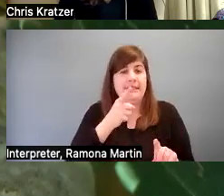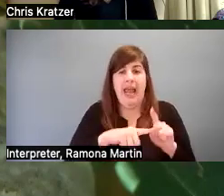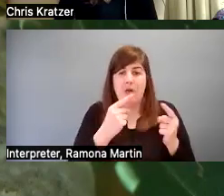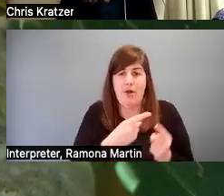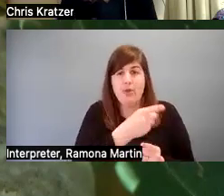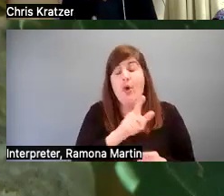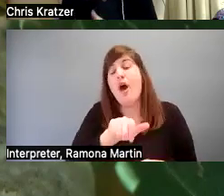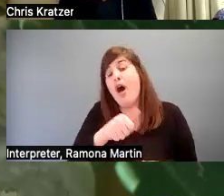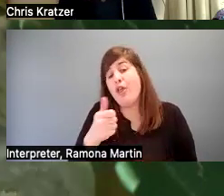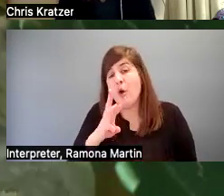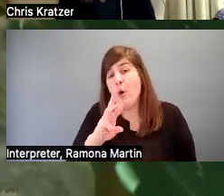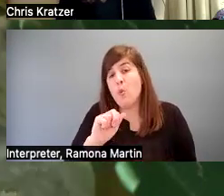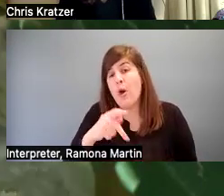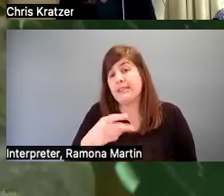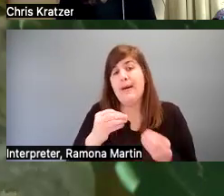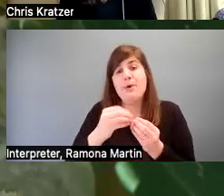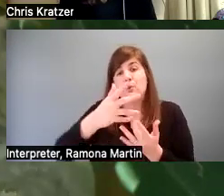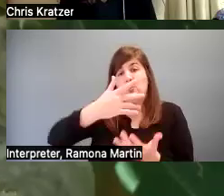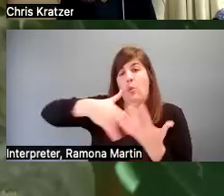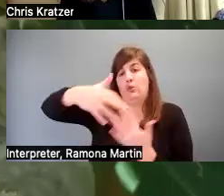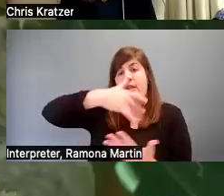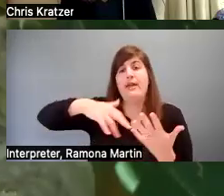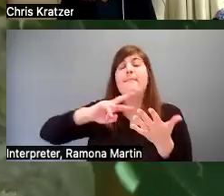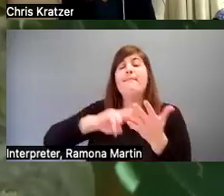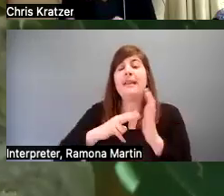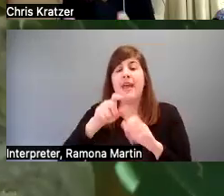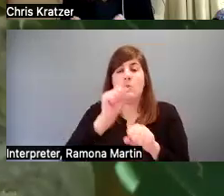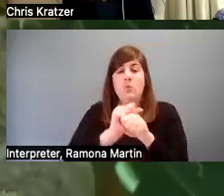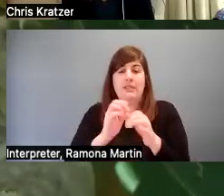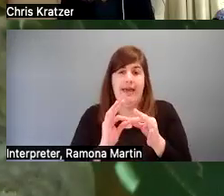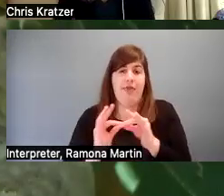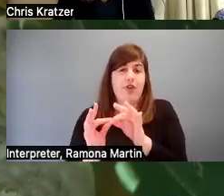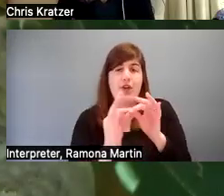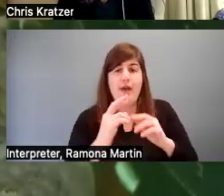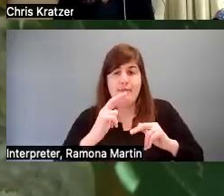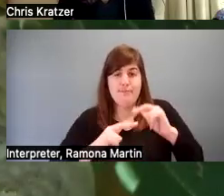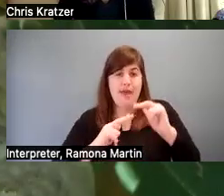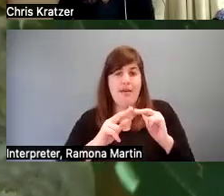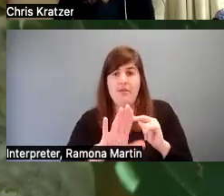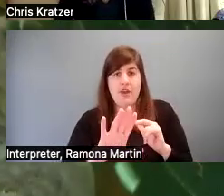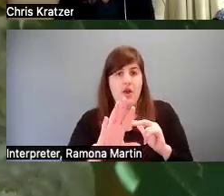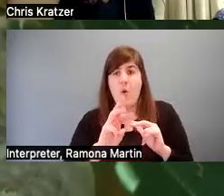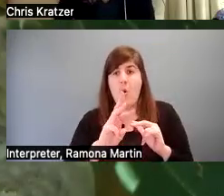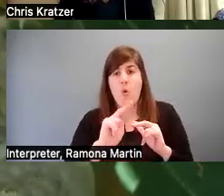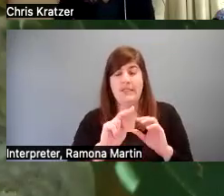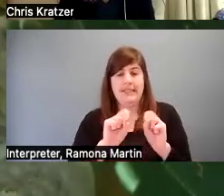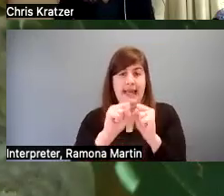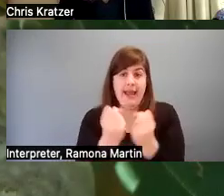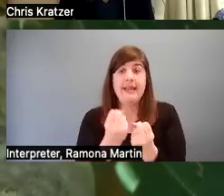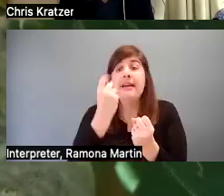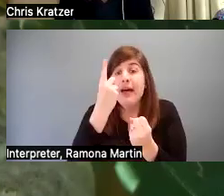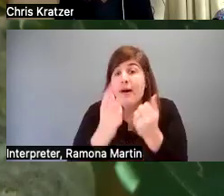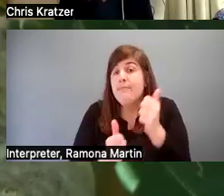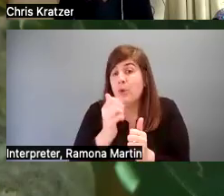Other wasps are social, which means they cooperate together to build their own little societies. Most of my own research